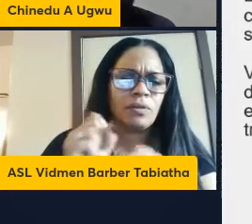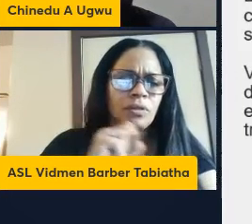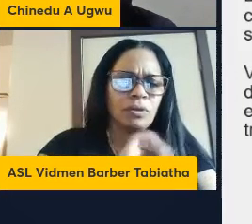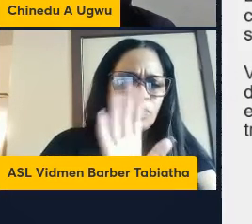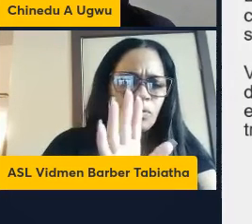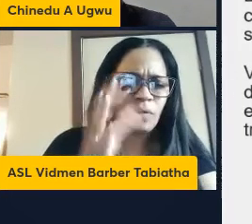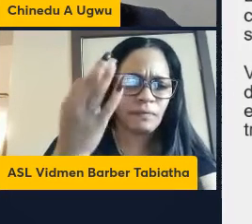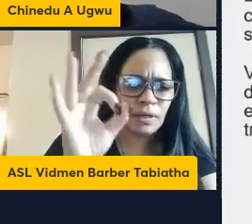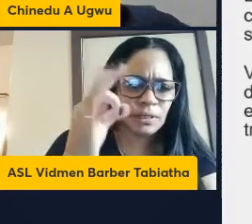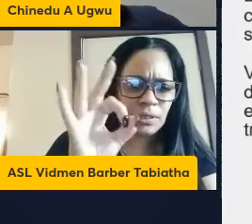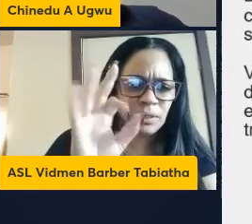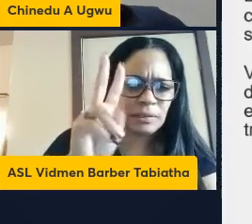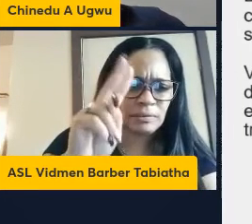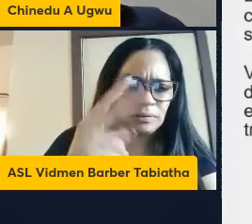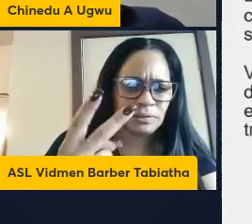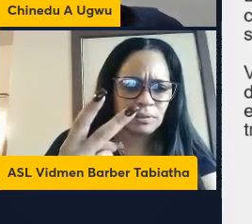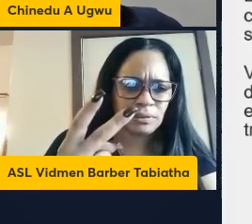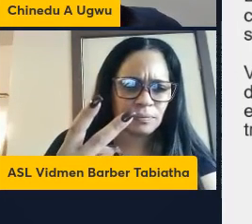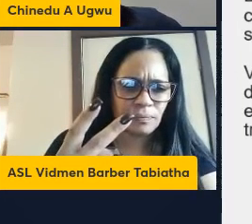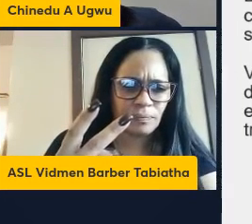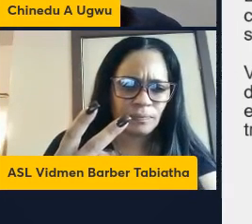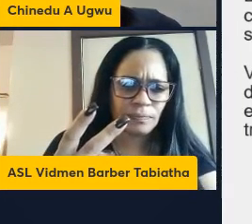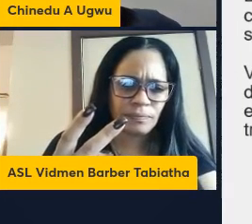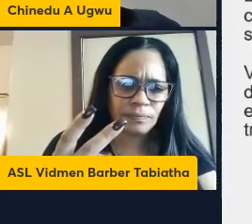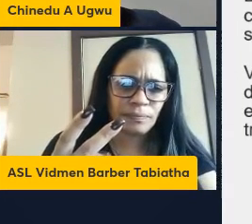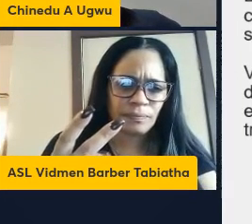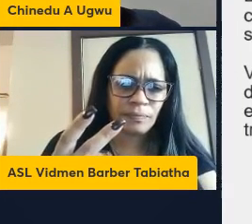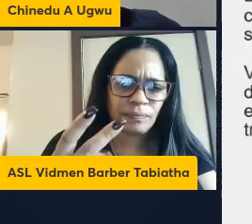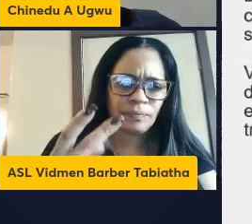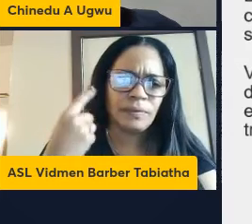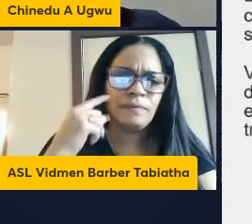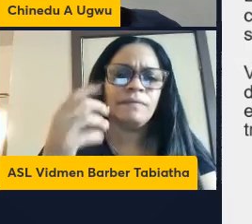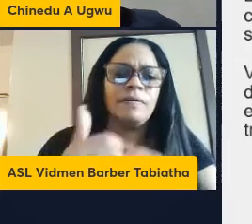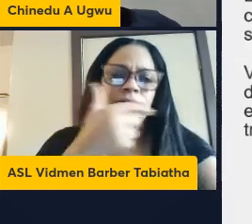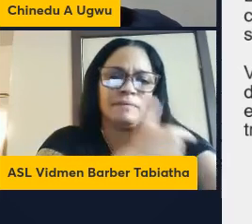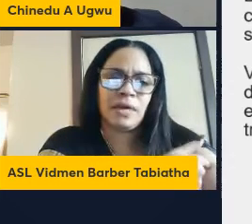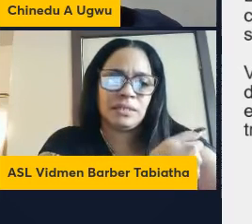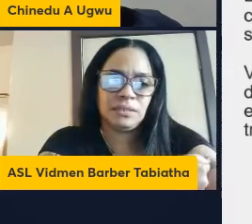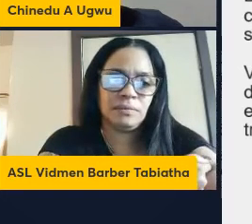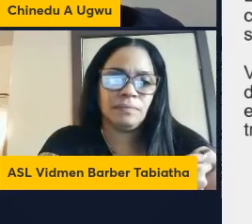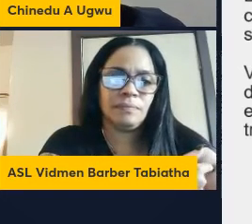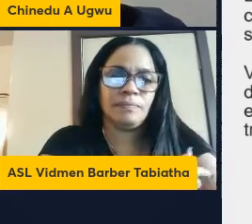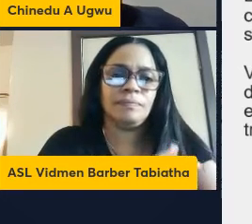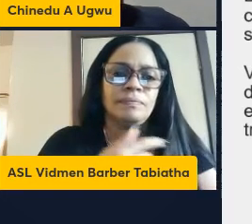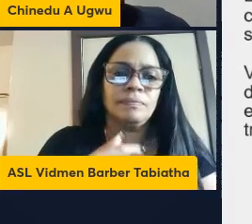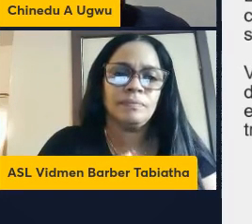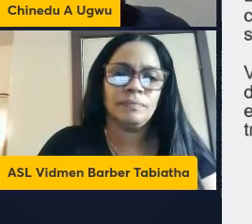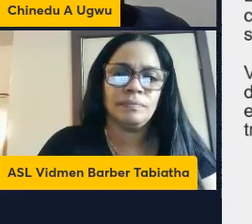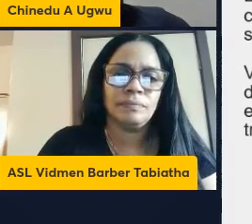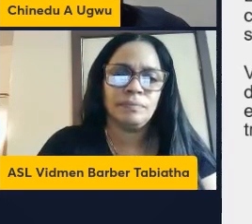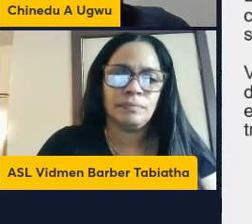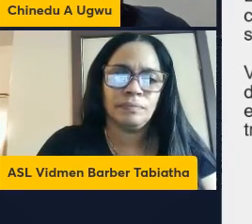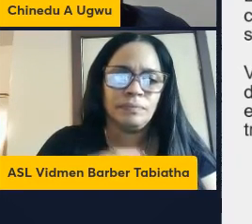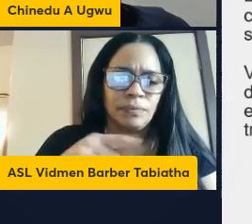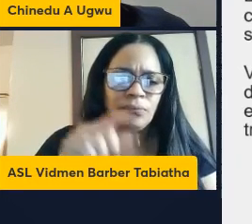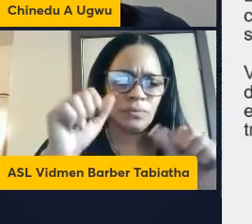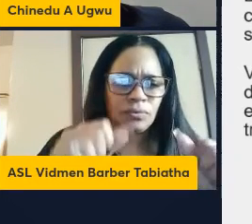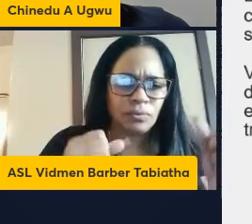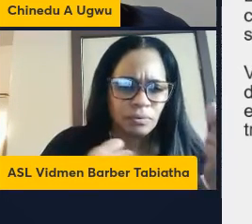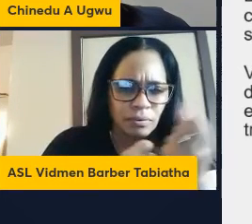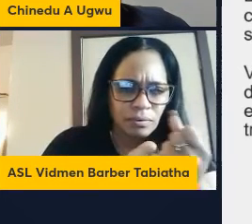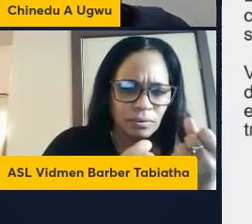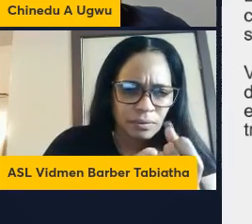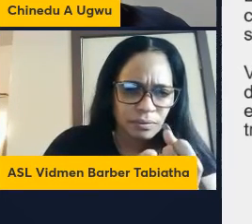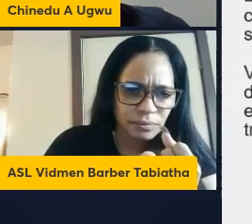center. And secondly, to serve as a biobank for convalescent and vaccinated serum for COVID